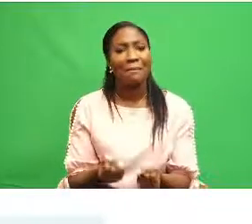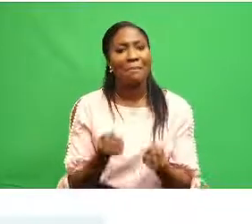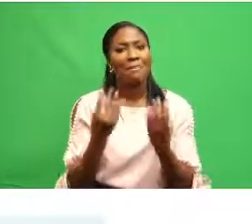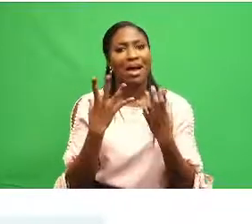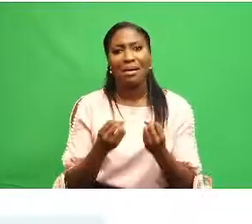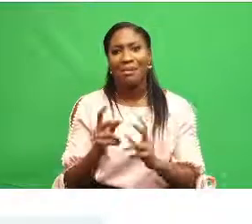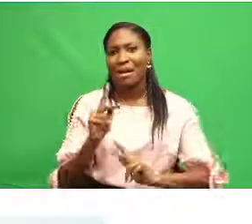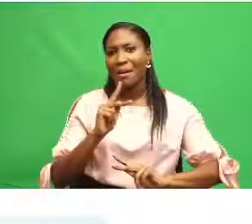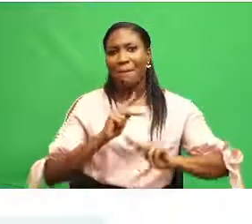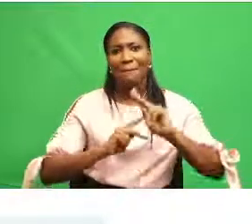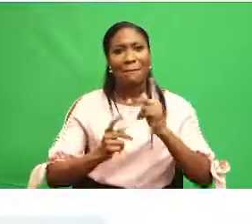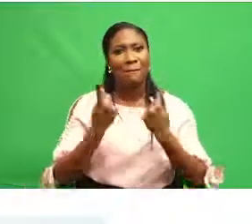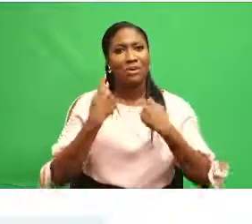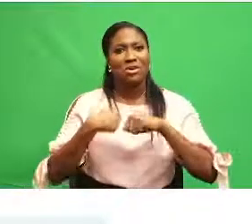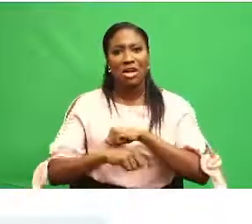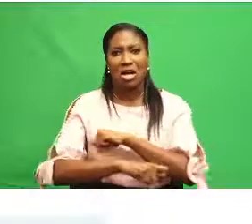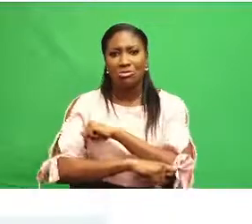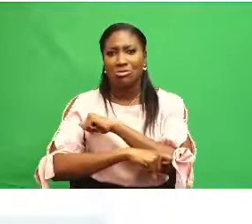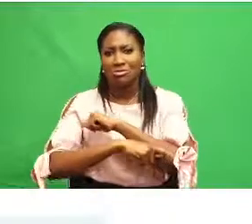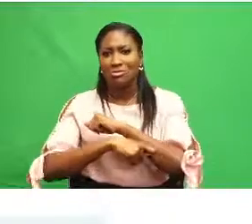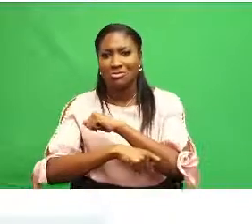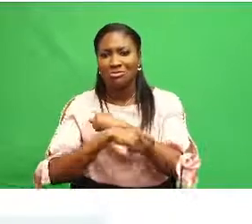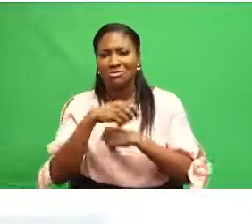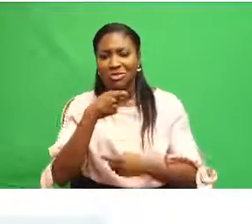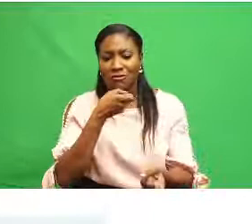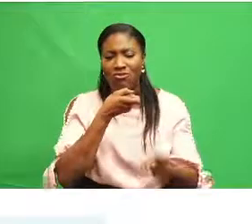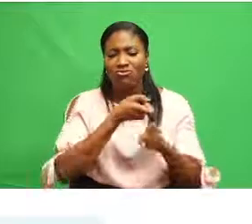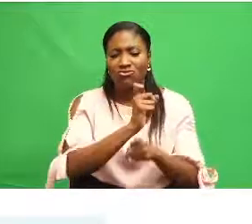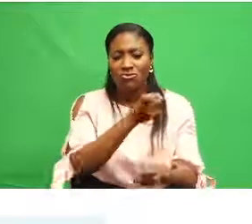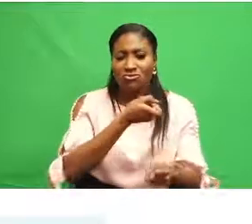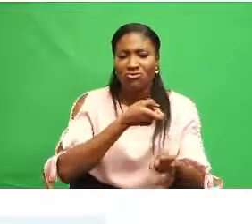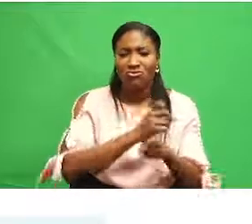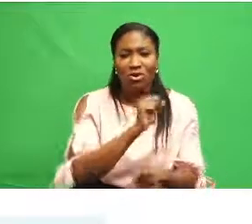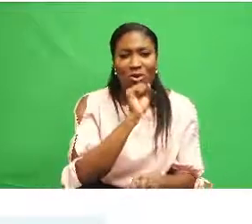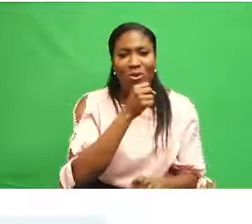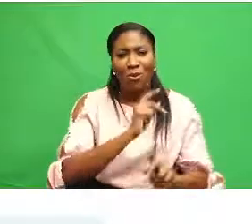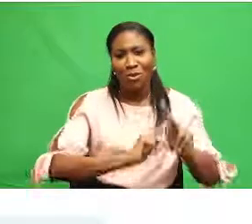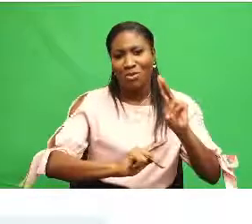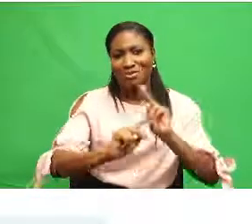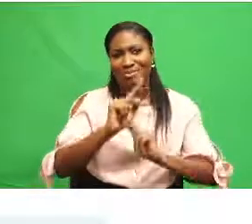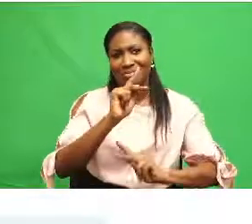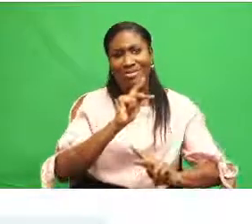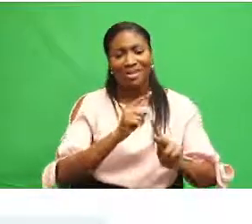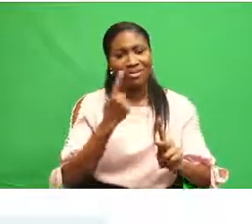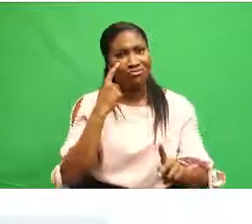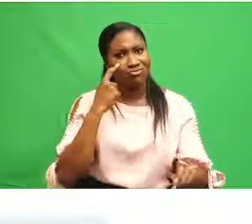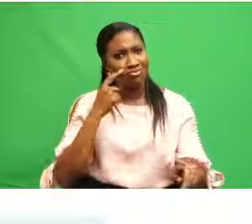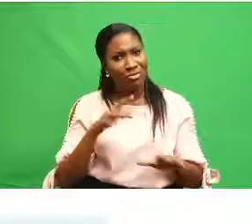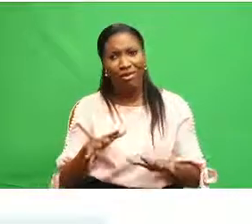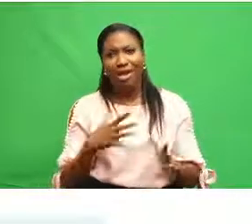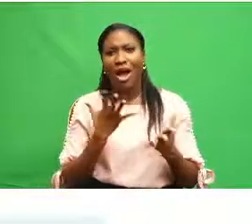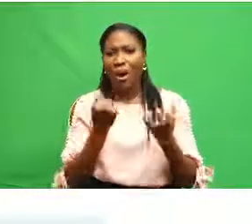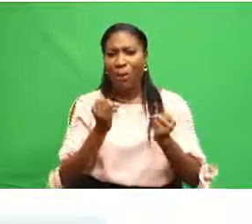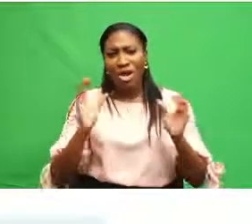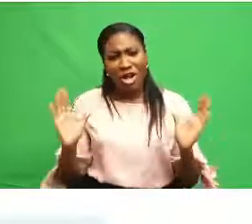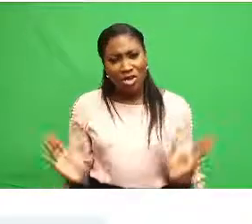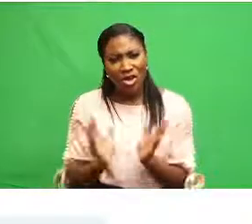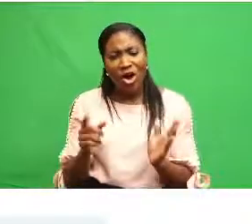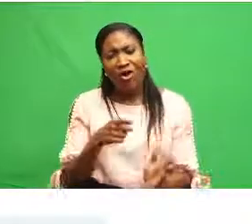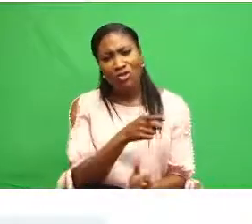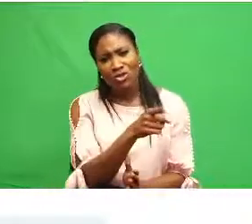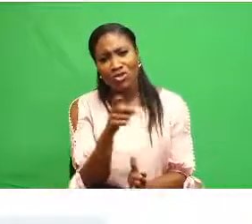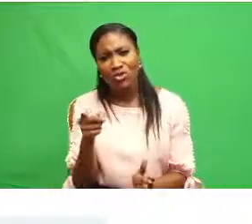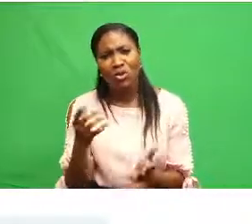with scams for our elderly, and it's quite painful. It's amazing, and I want to encourage you